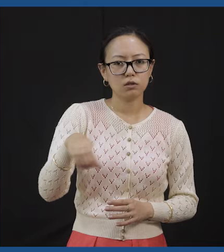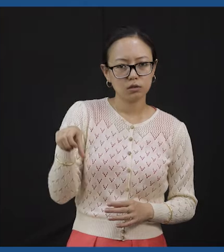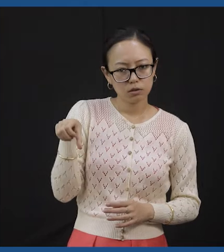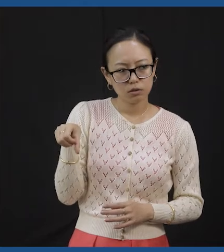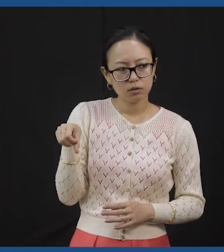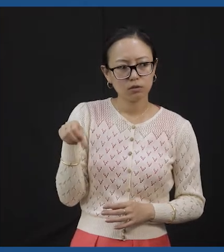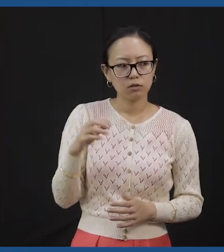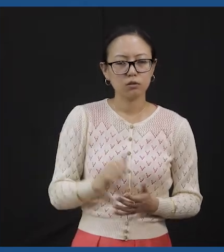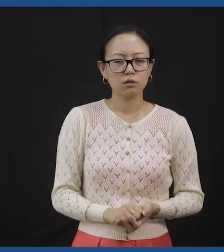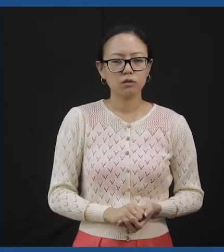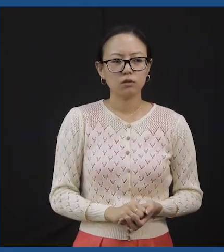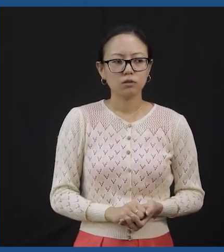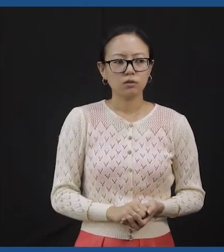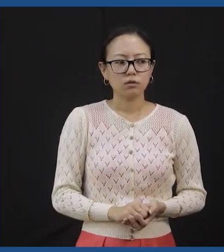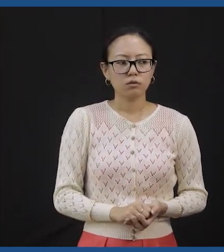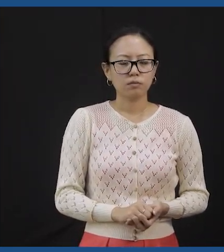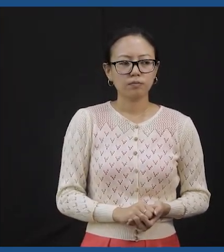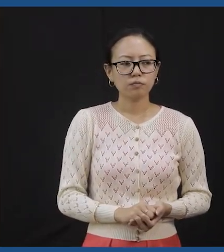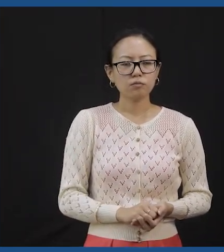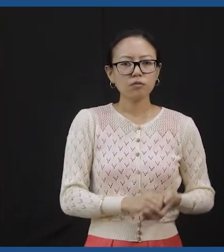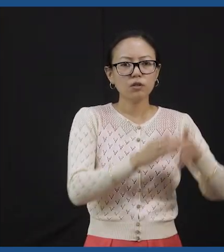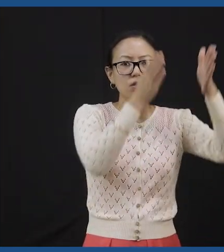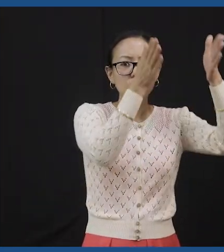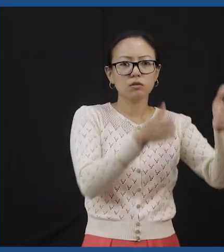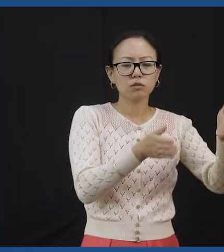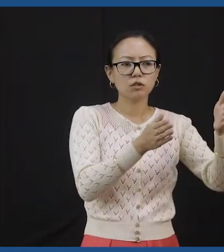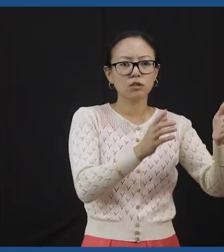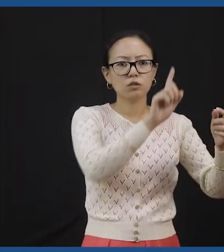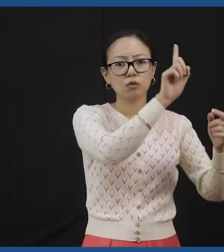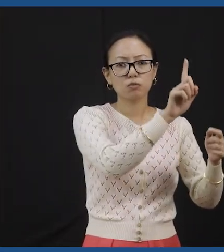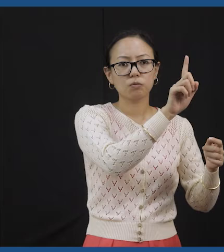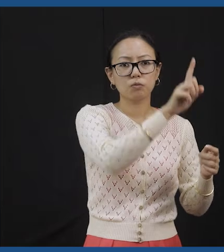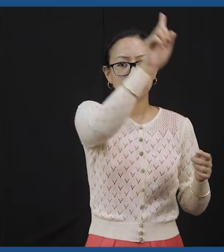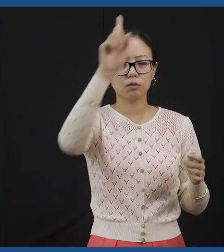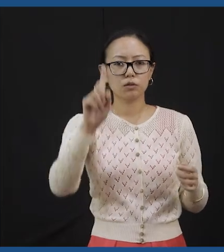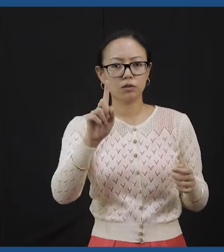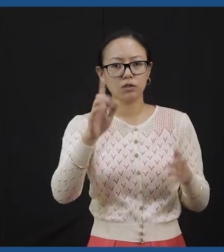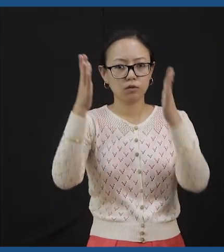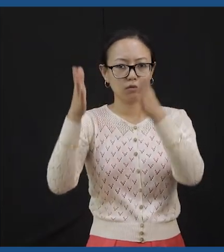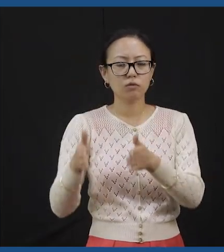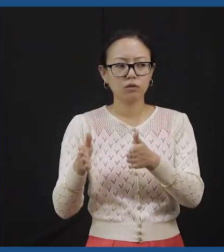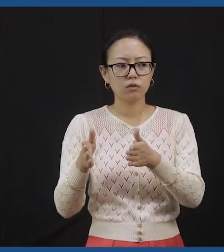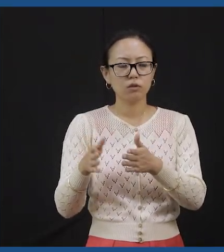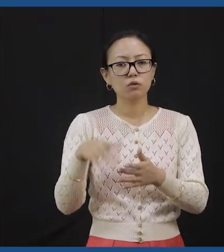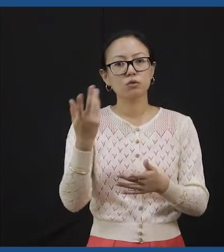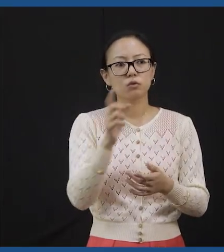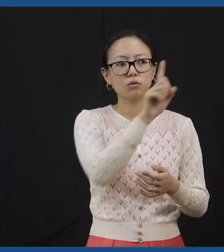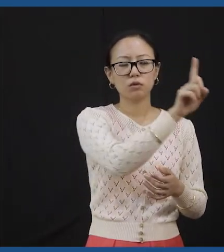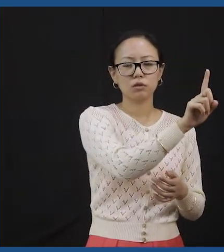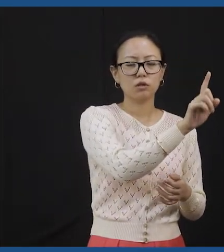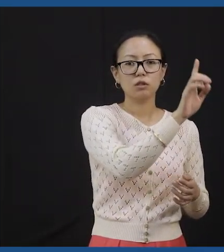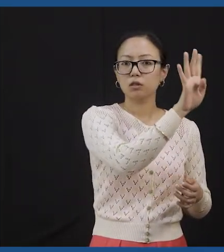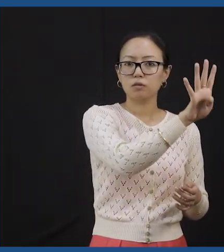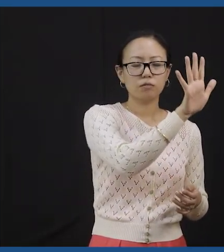Now, in the hundreds place, 5, it won't be 5 anymore. Why? Because 1 has been given to the next number. So